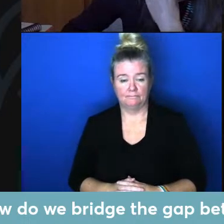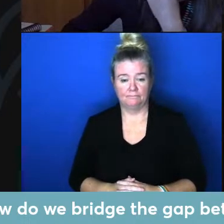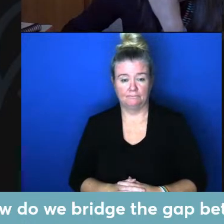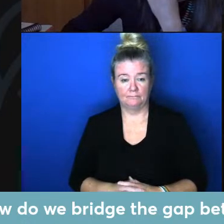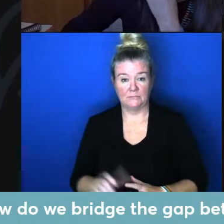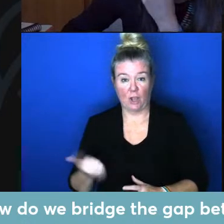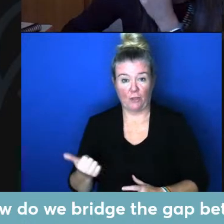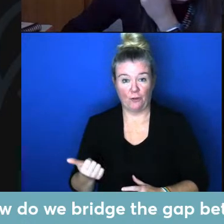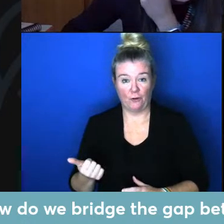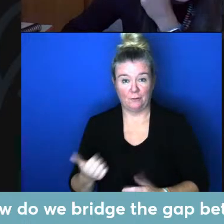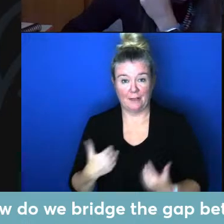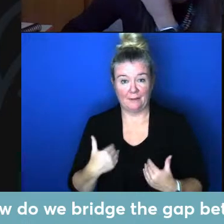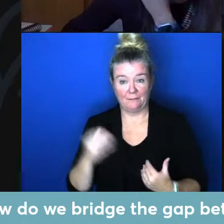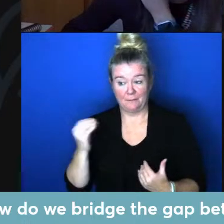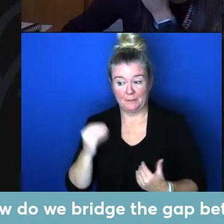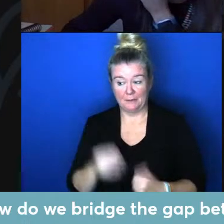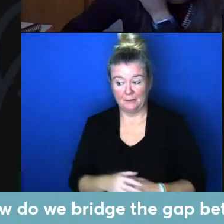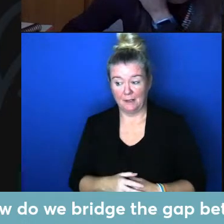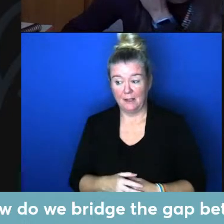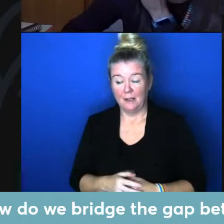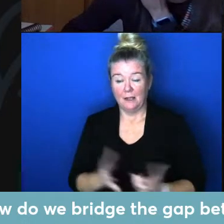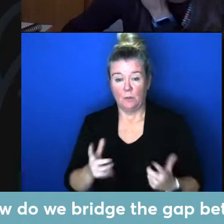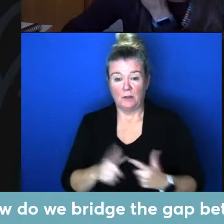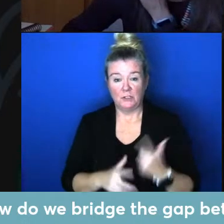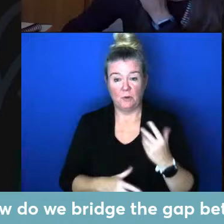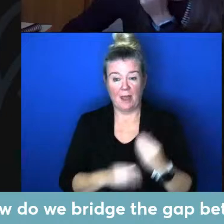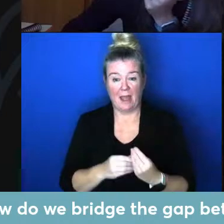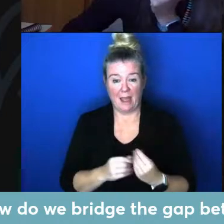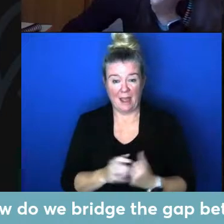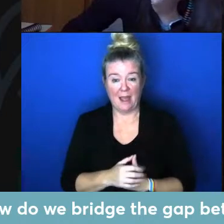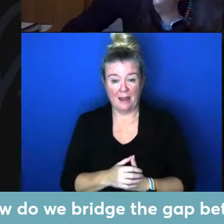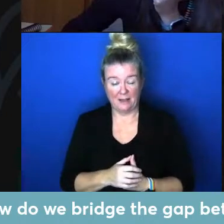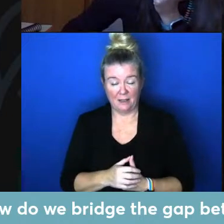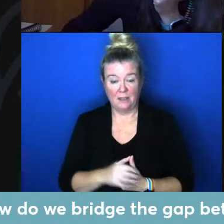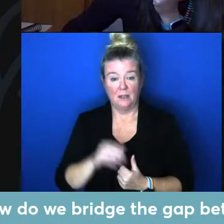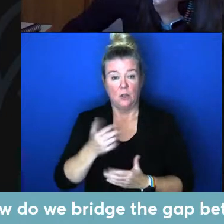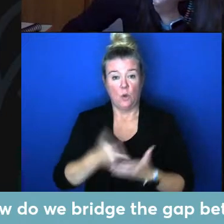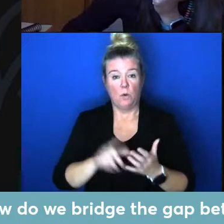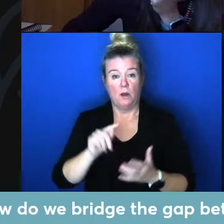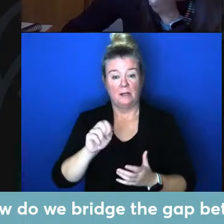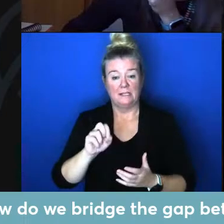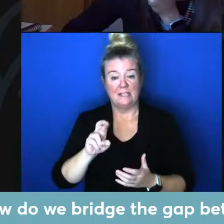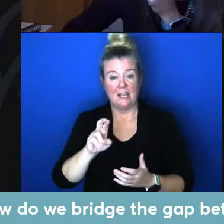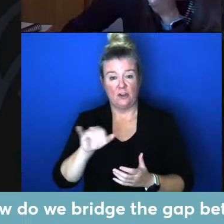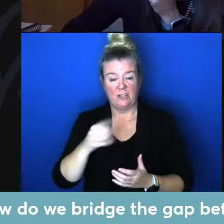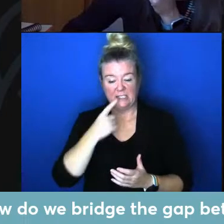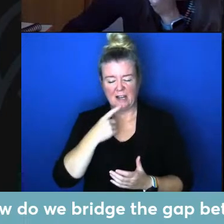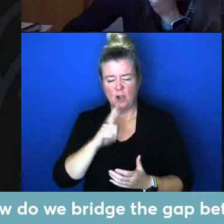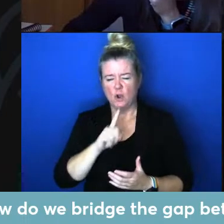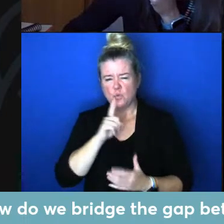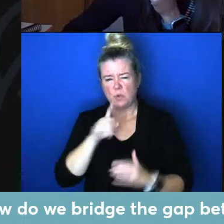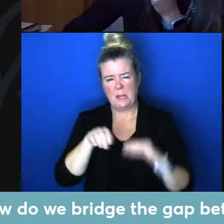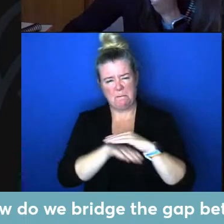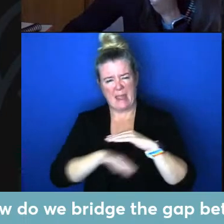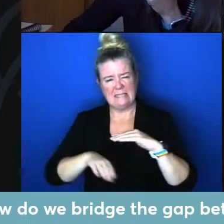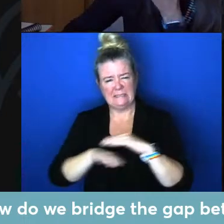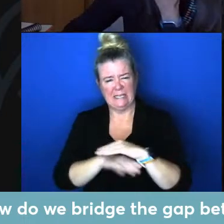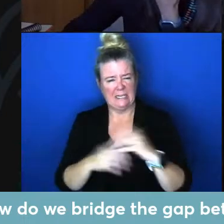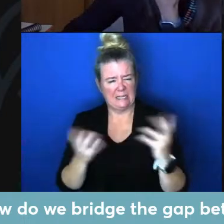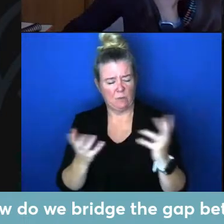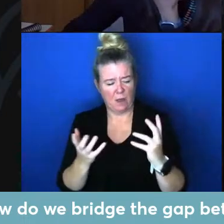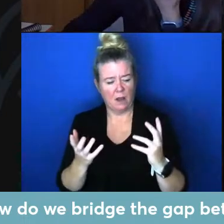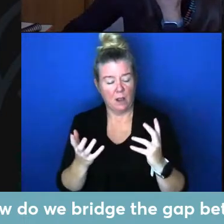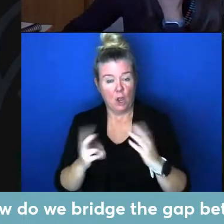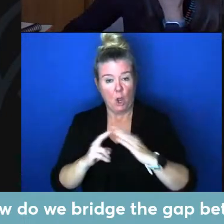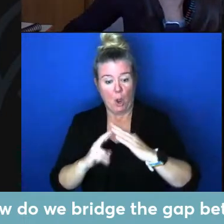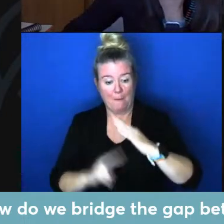Anyone else on this? Yeah, go ahead. I would just add, in addition to what Terri said, a very basic thing is bridge